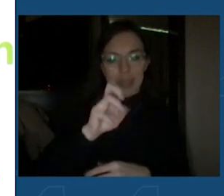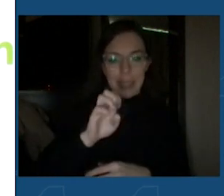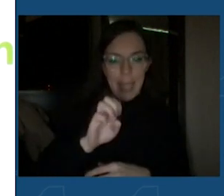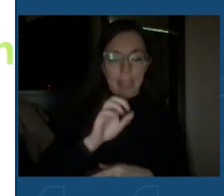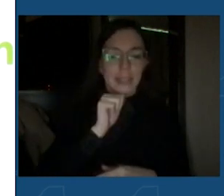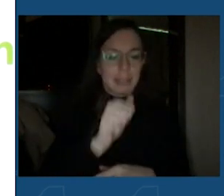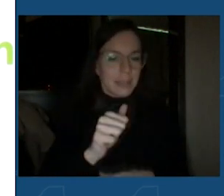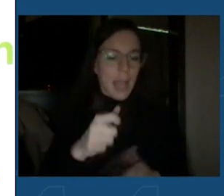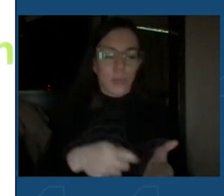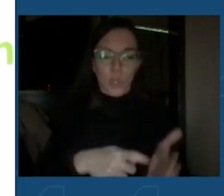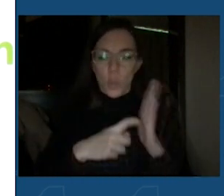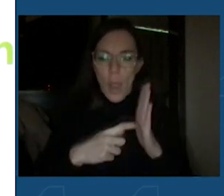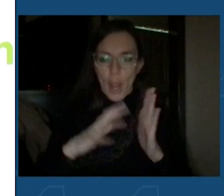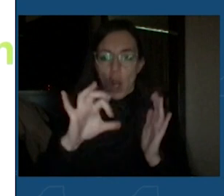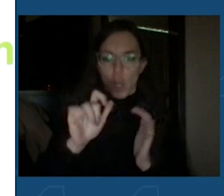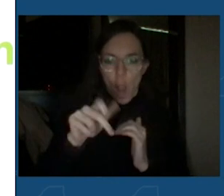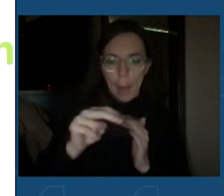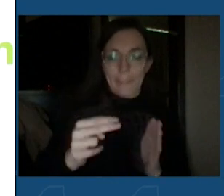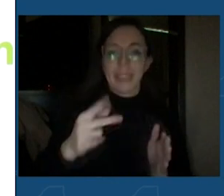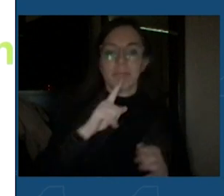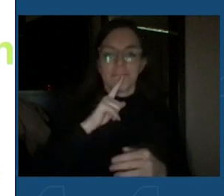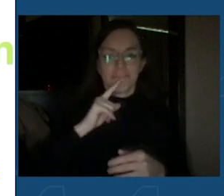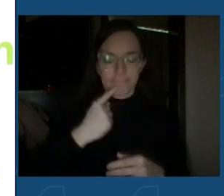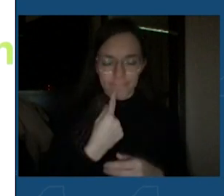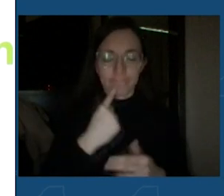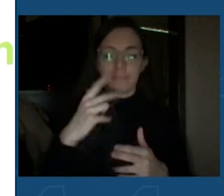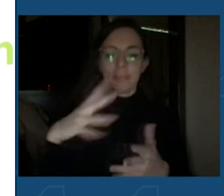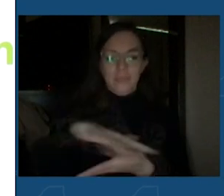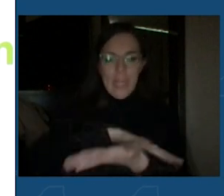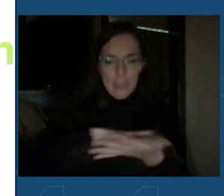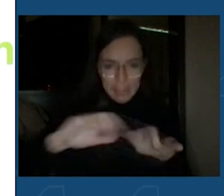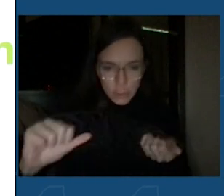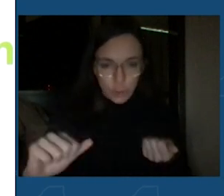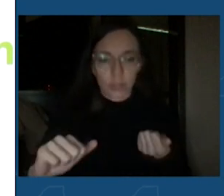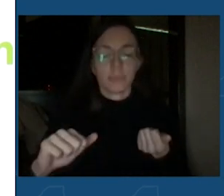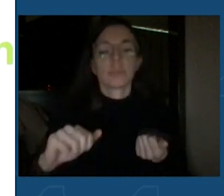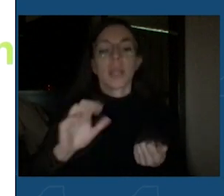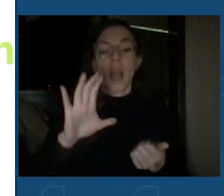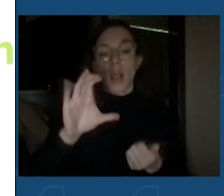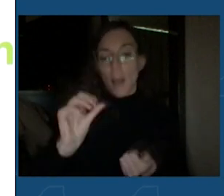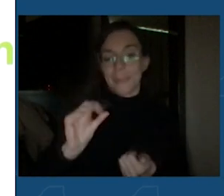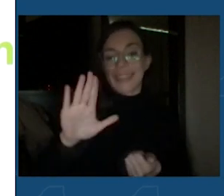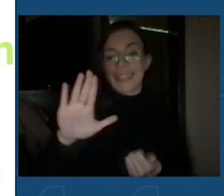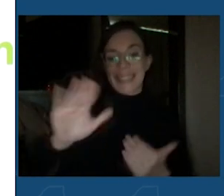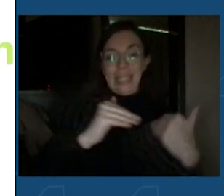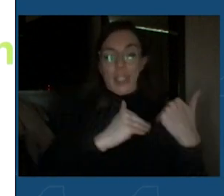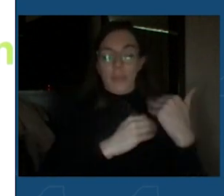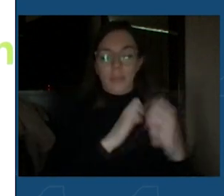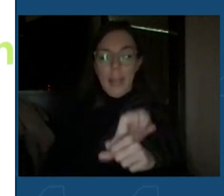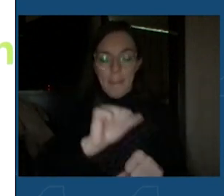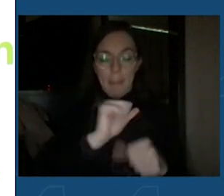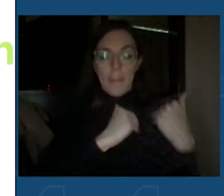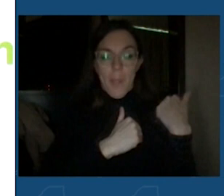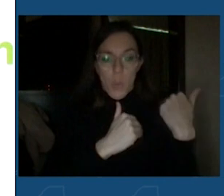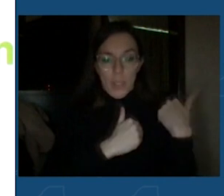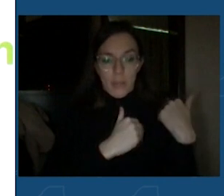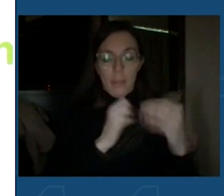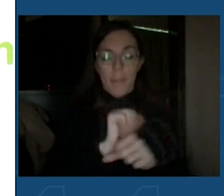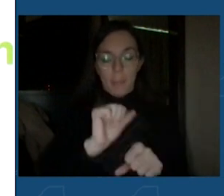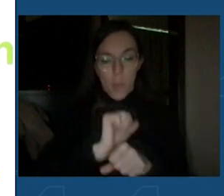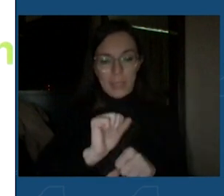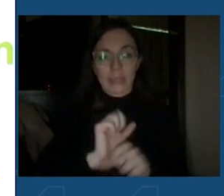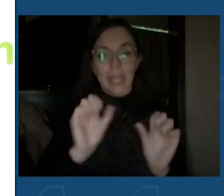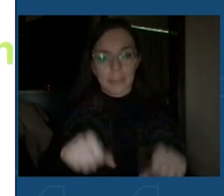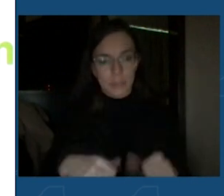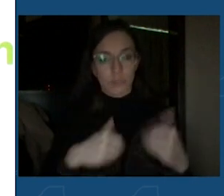carbon-intensive demolition and new construction in all cases. Companies and their employees can be responsible and make that flight to quality even